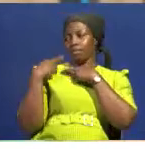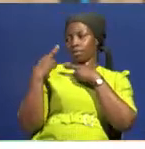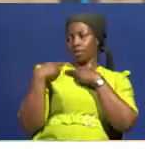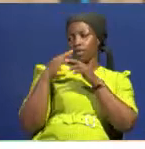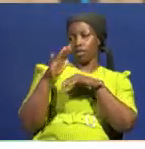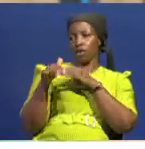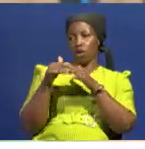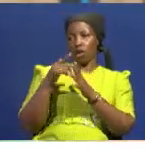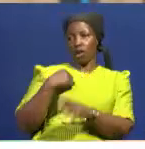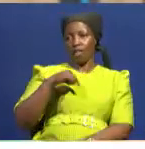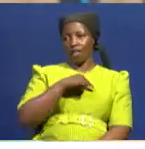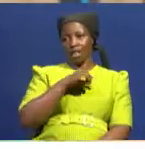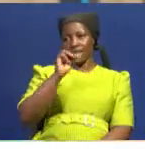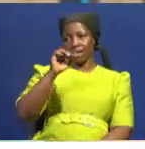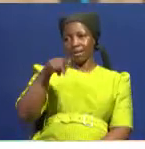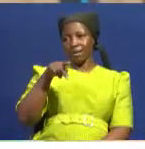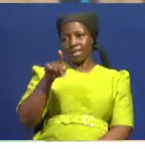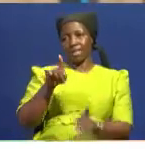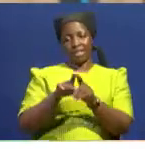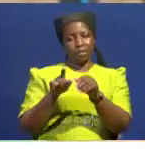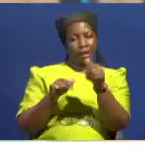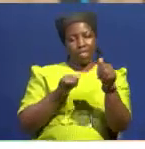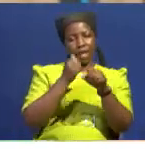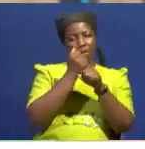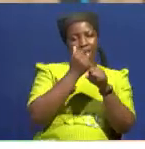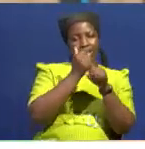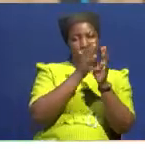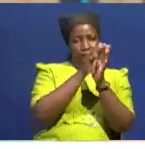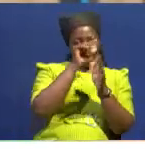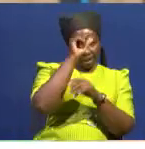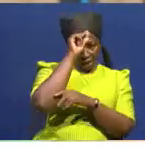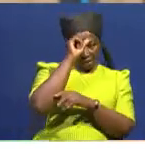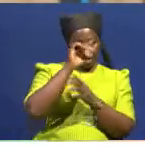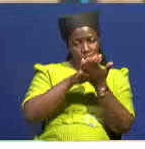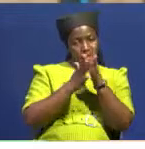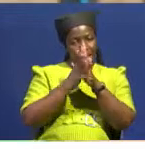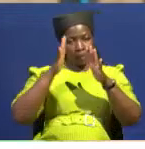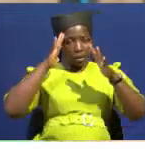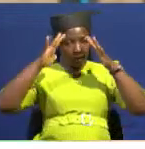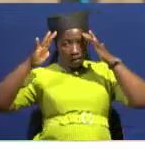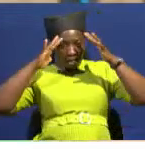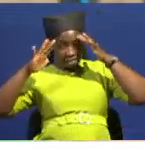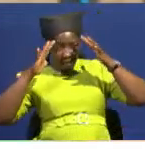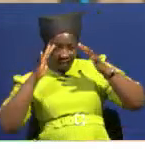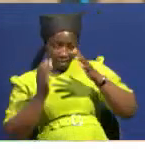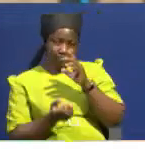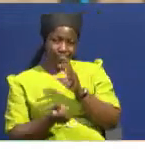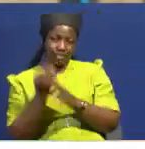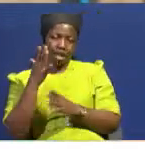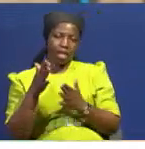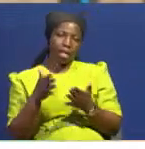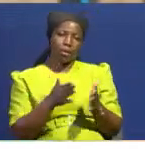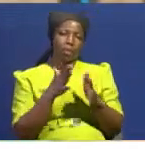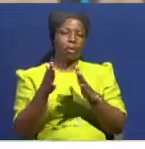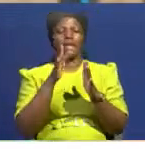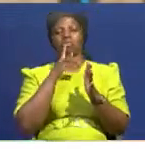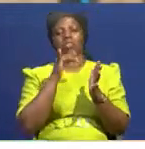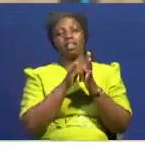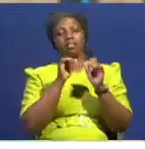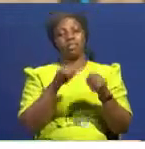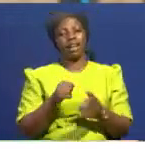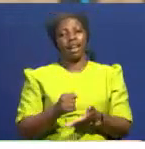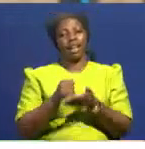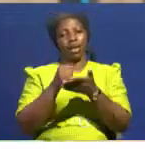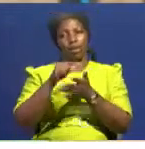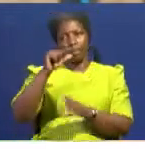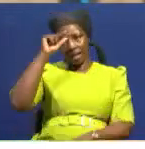National Assembly, and also those who are in executive, to be innovative, to come up with these ways so that we can help the